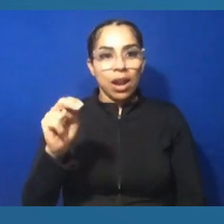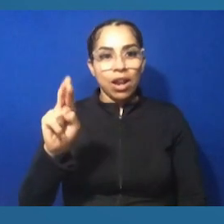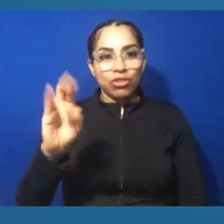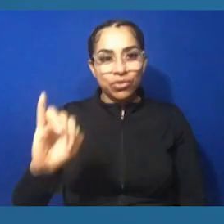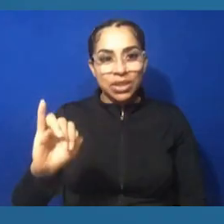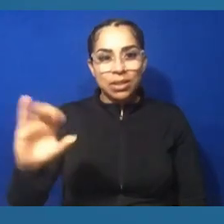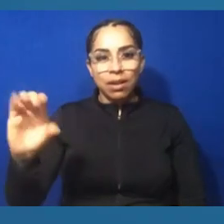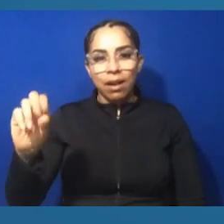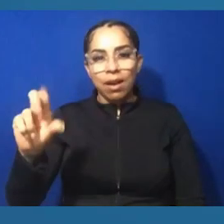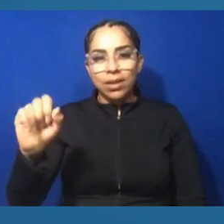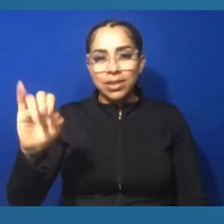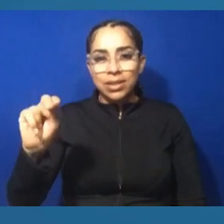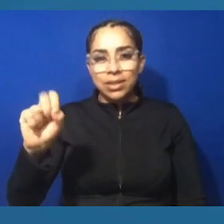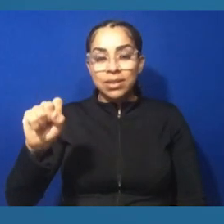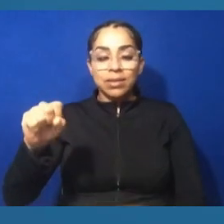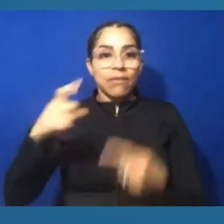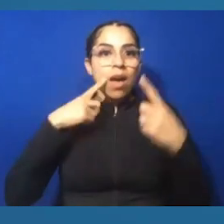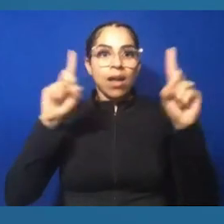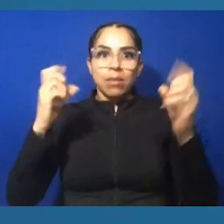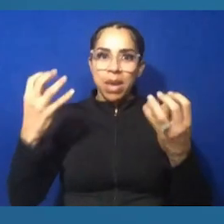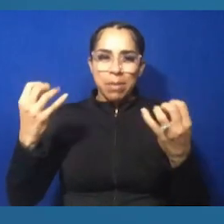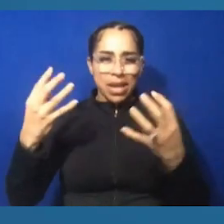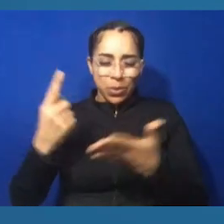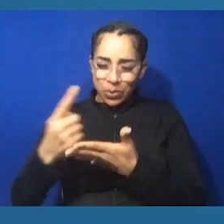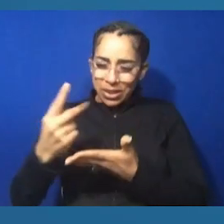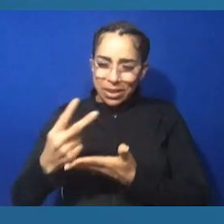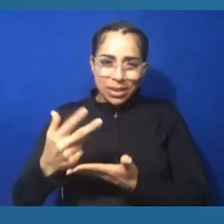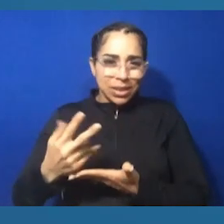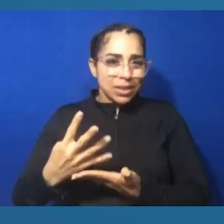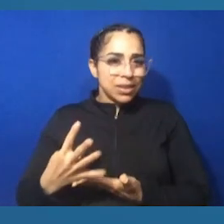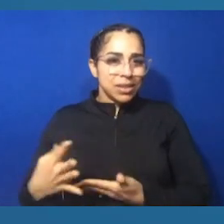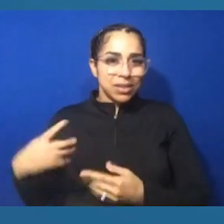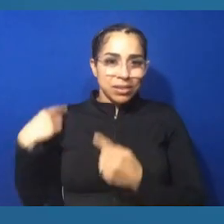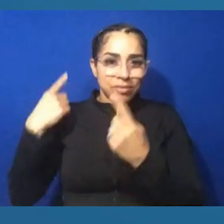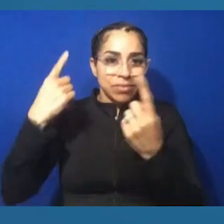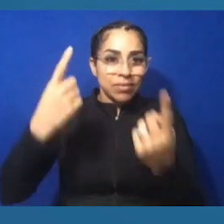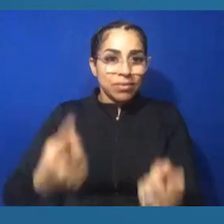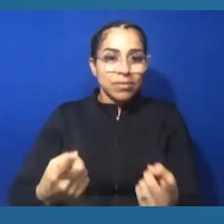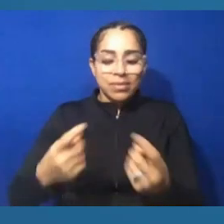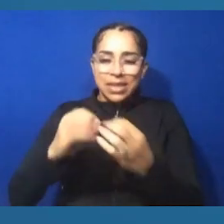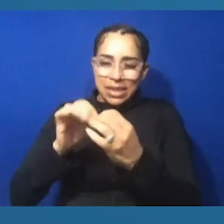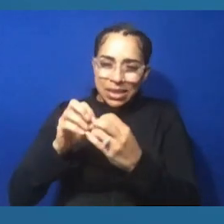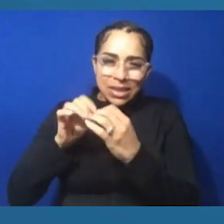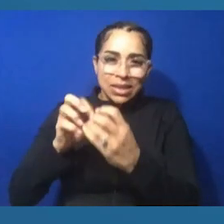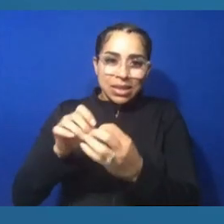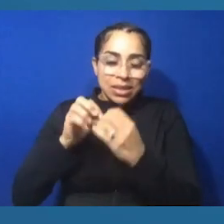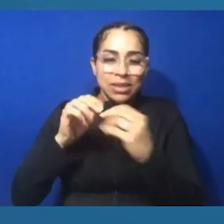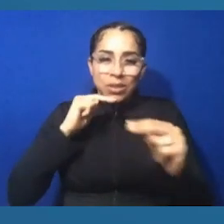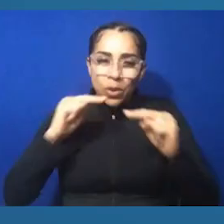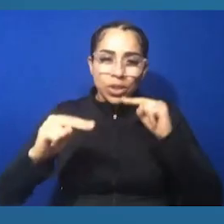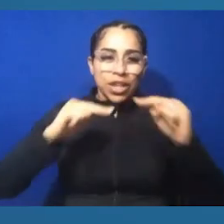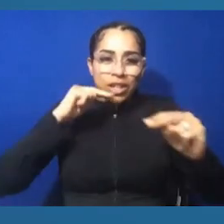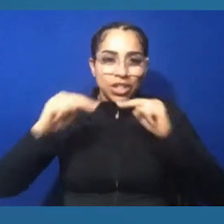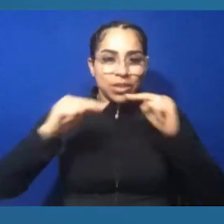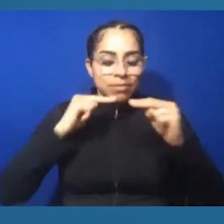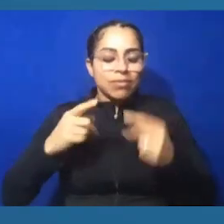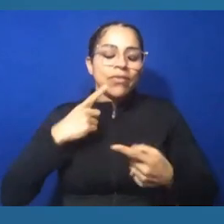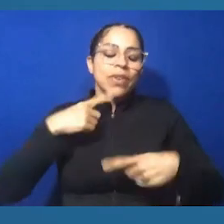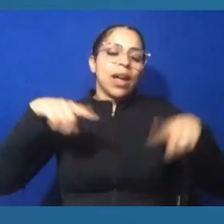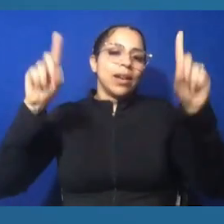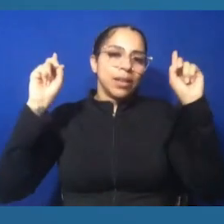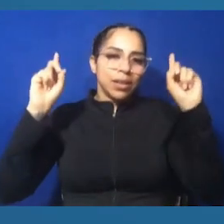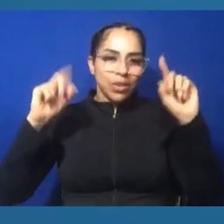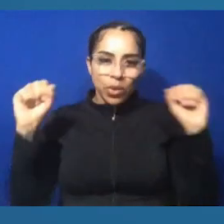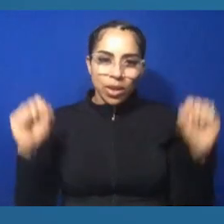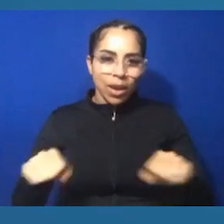weeks of hard-fought negotiations and conversations, helping us get to a place we finally can do justice for